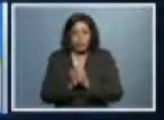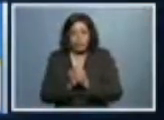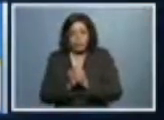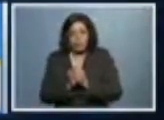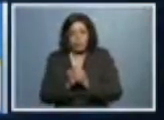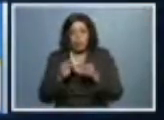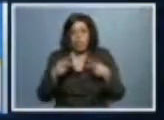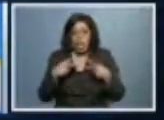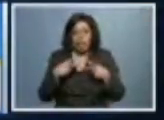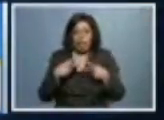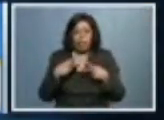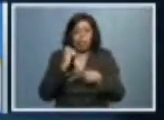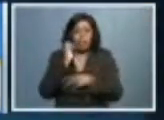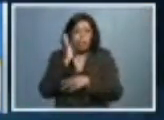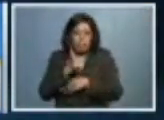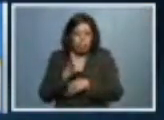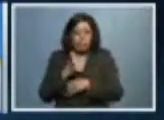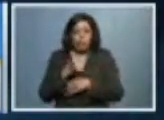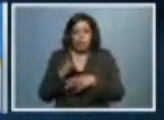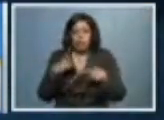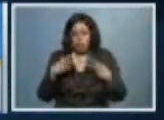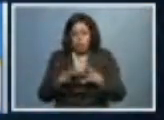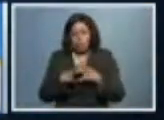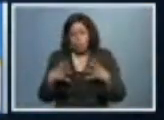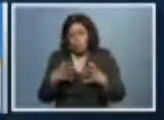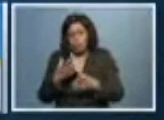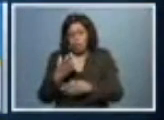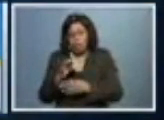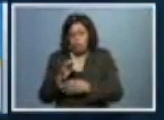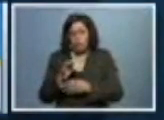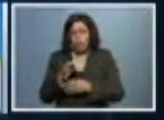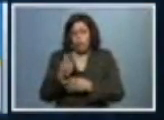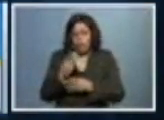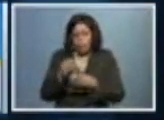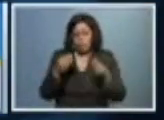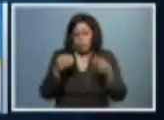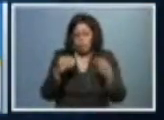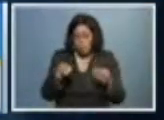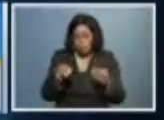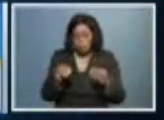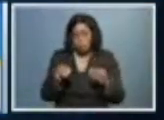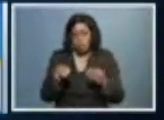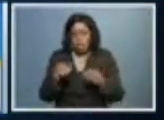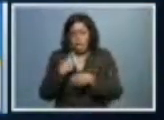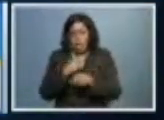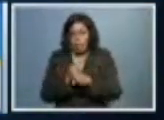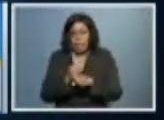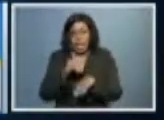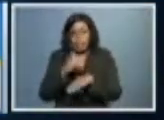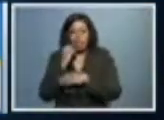bleaching creams in the Bahamas, we found that the majority of the bleaching creams that are sold are actually homemade